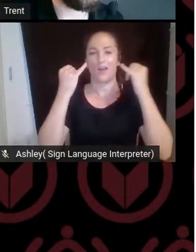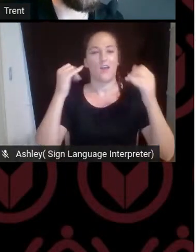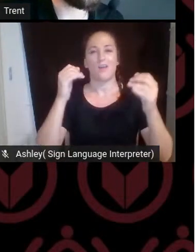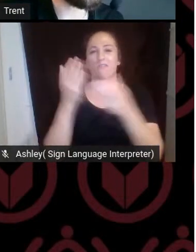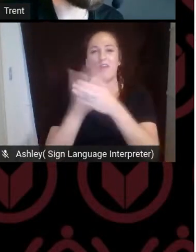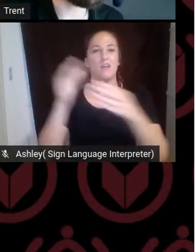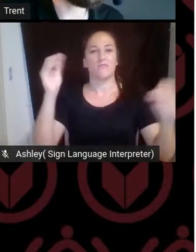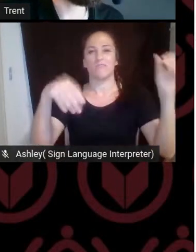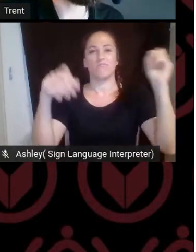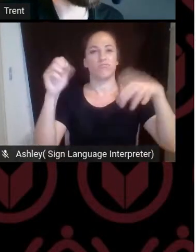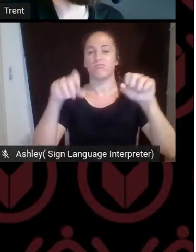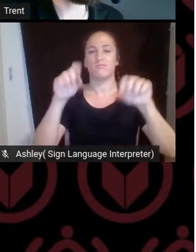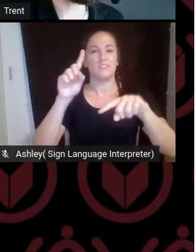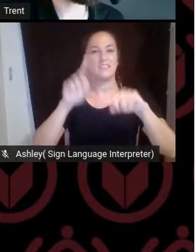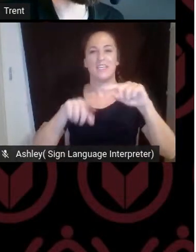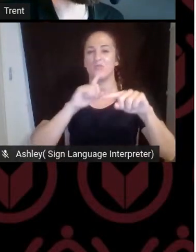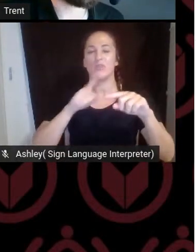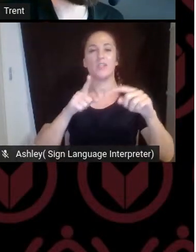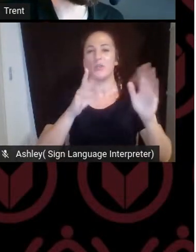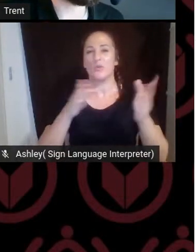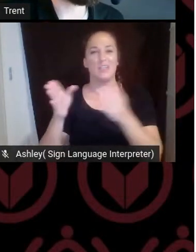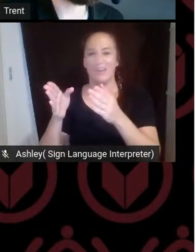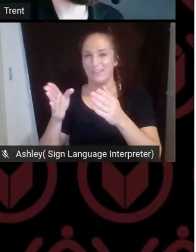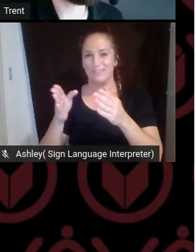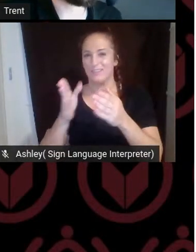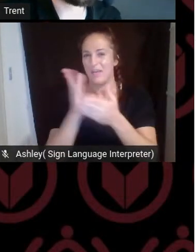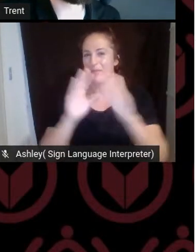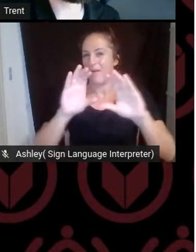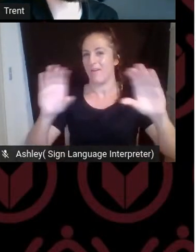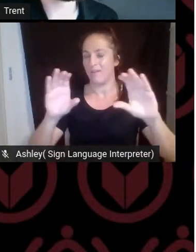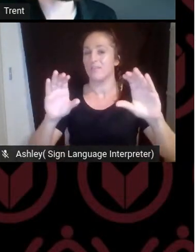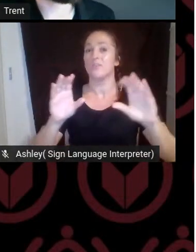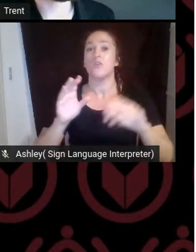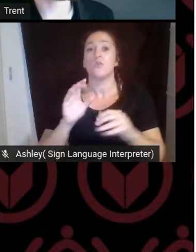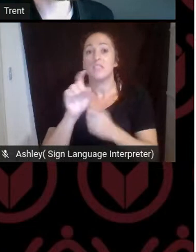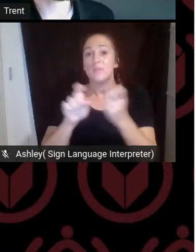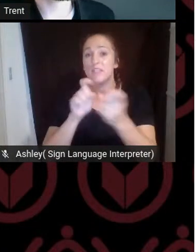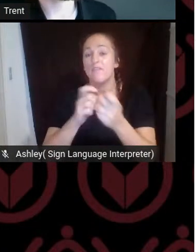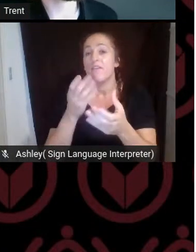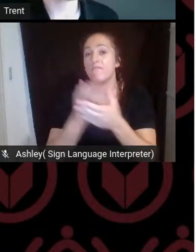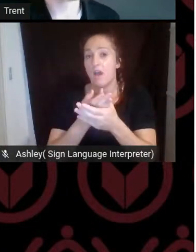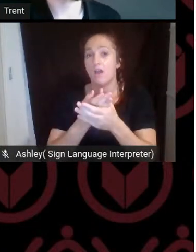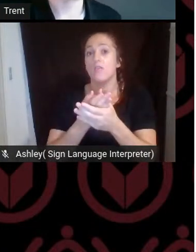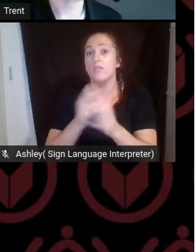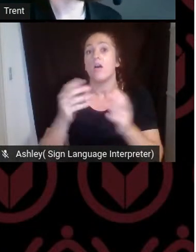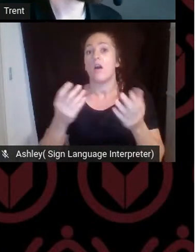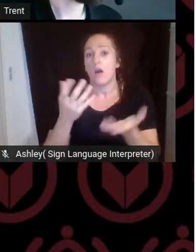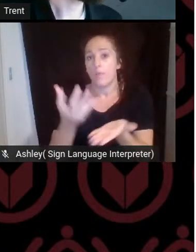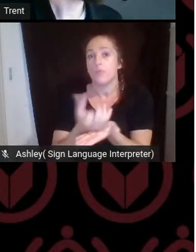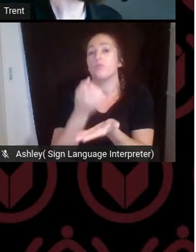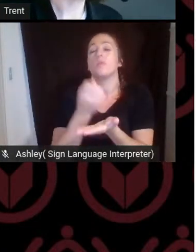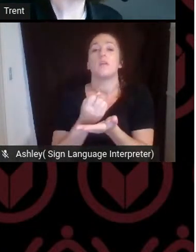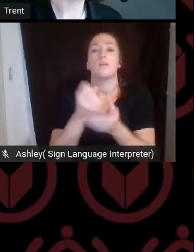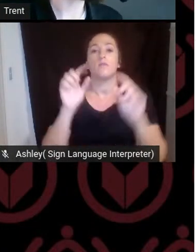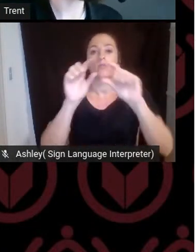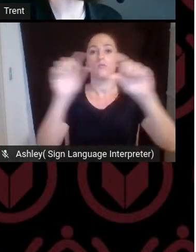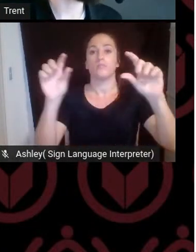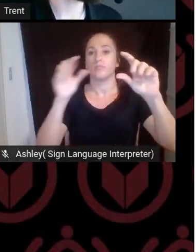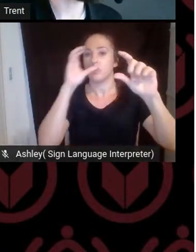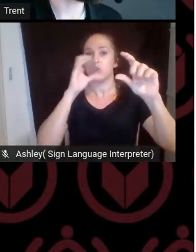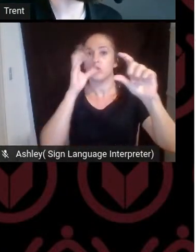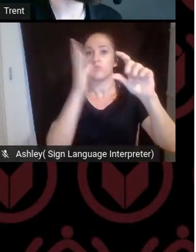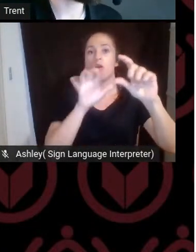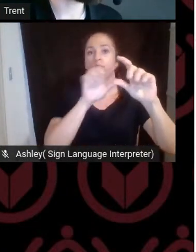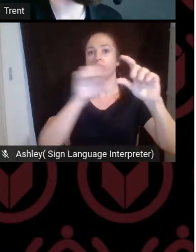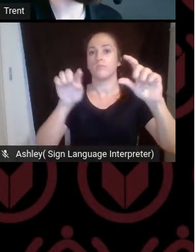much as you might like. But again, make use of that search option if you're looking for a specific file that someone has shared with you. The next part of